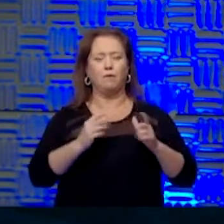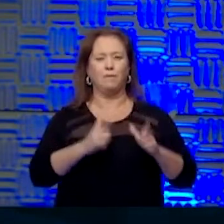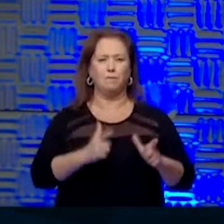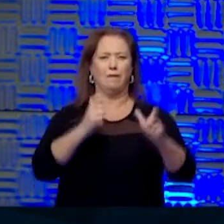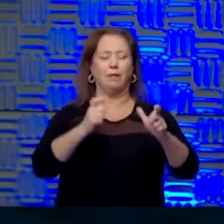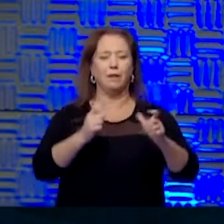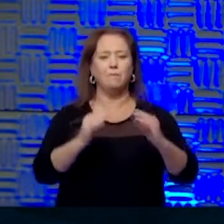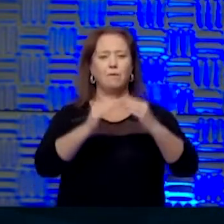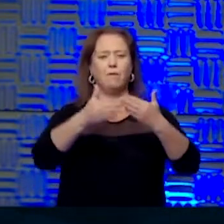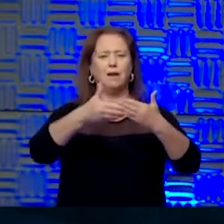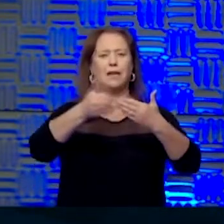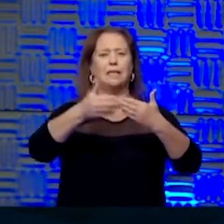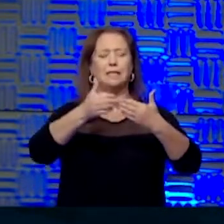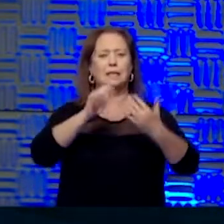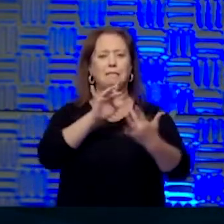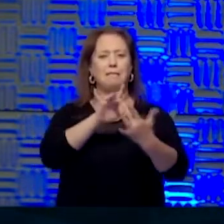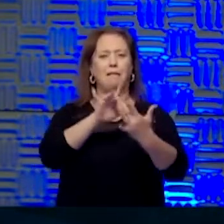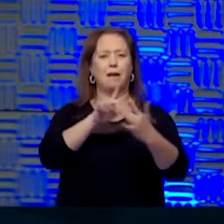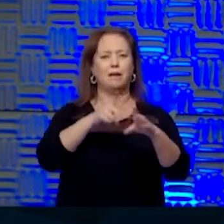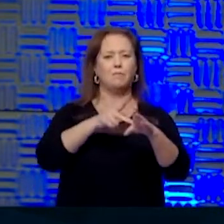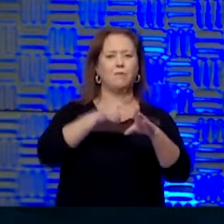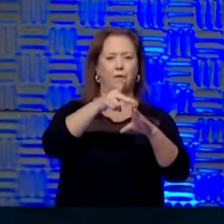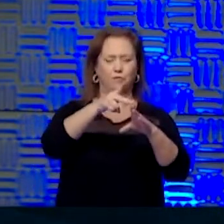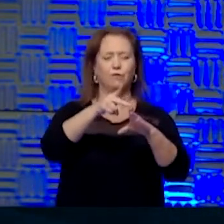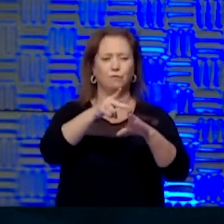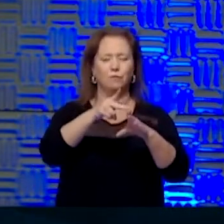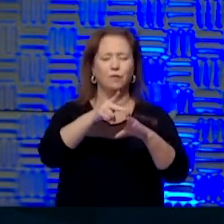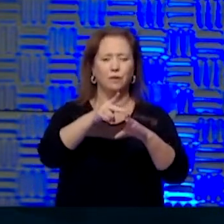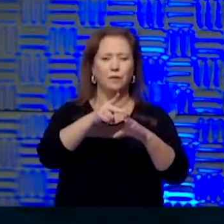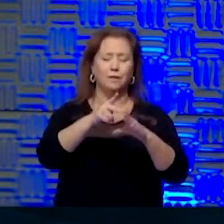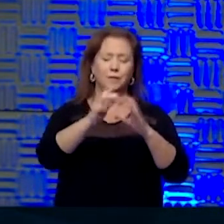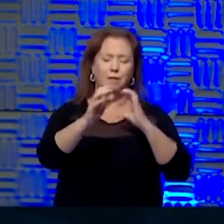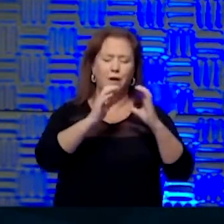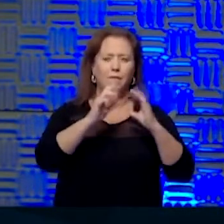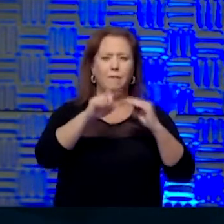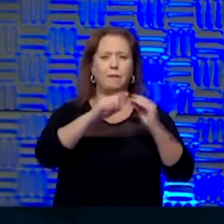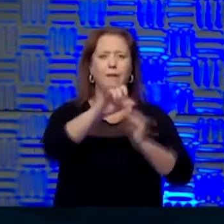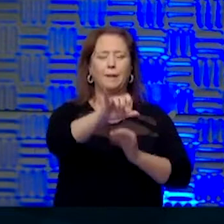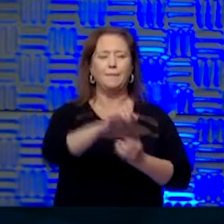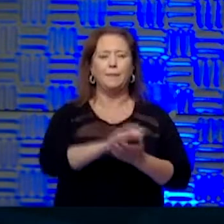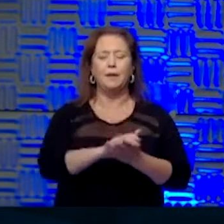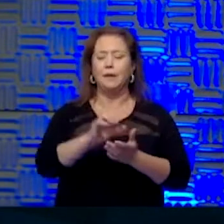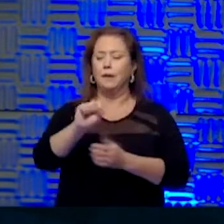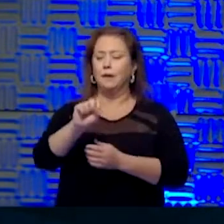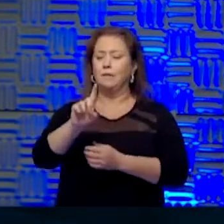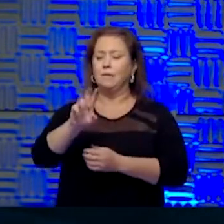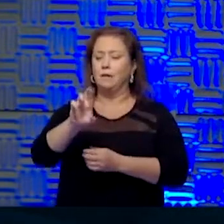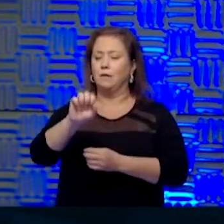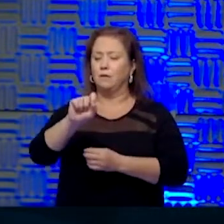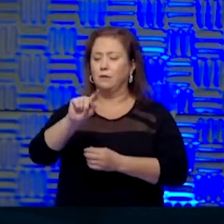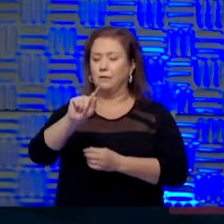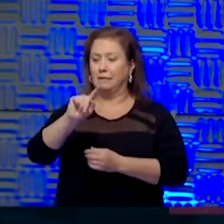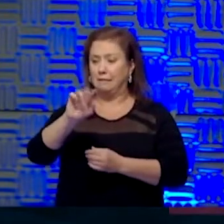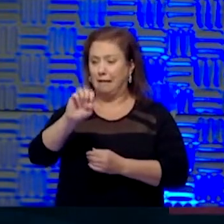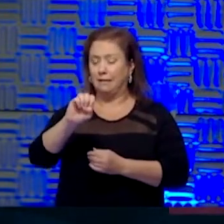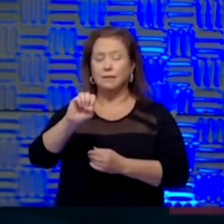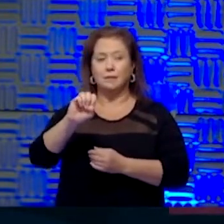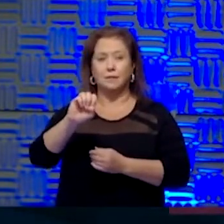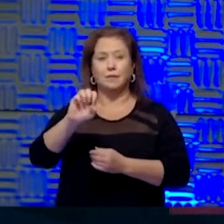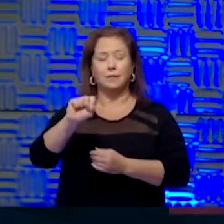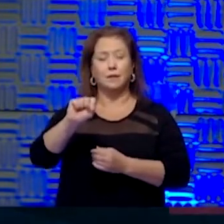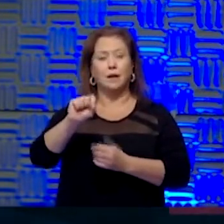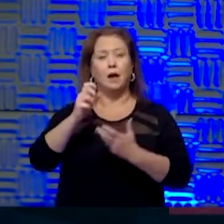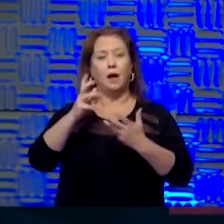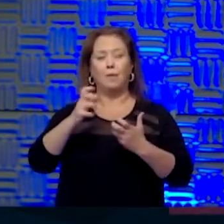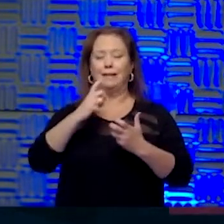easily reach a professional to have that conversation. And Dr. Stites, I would say that one of the